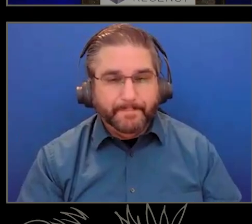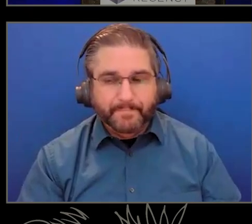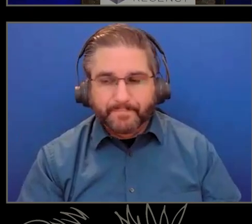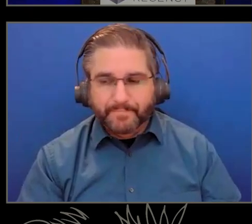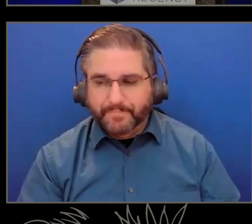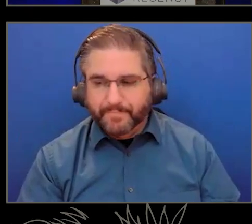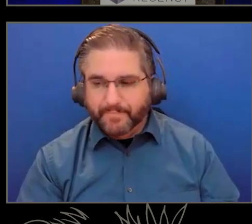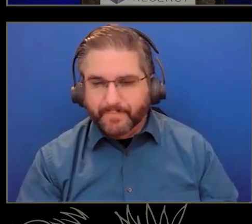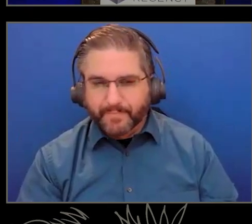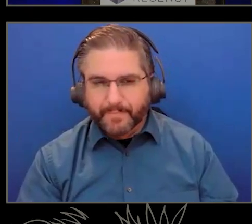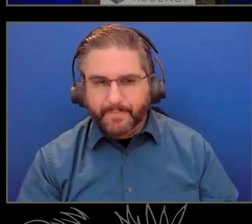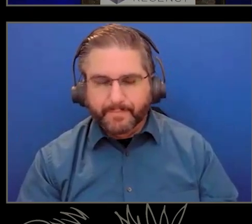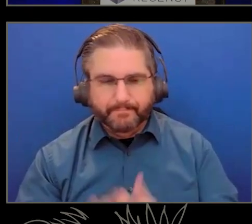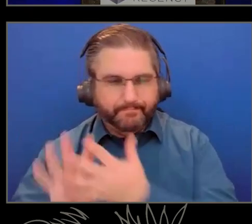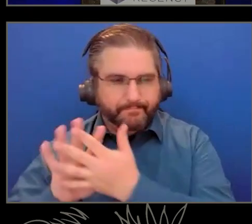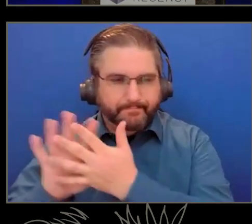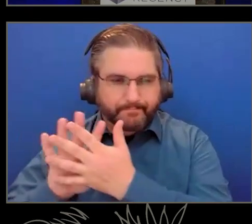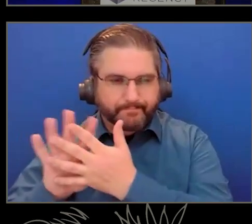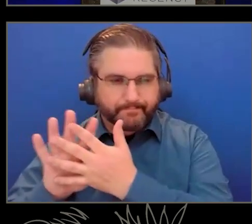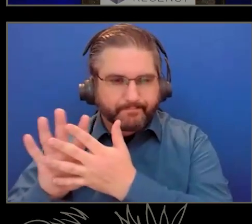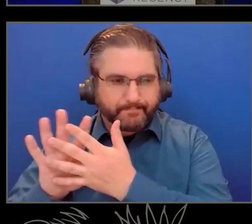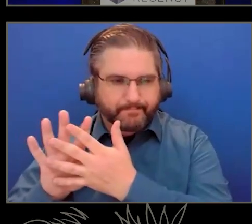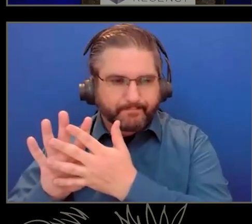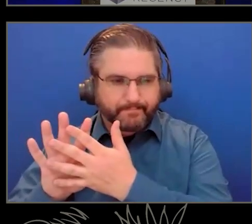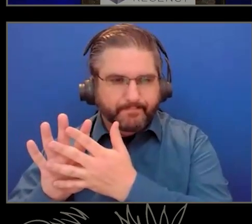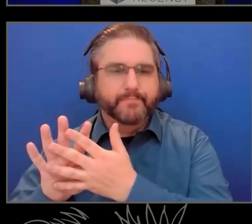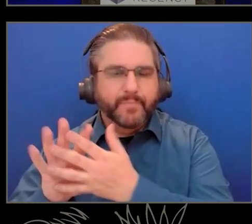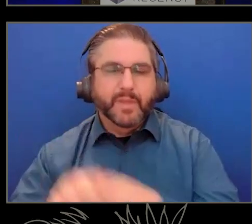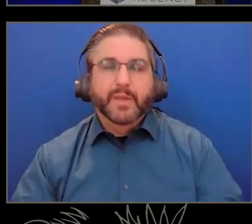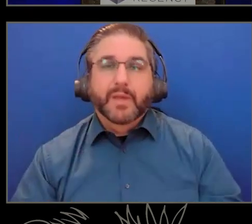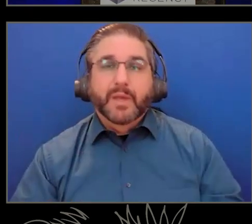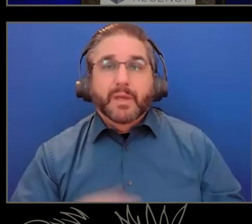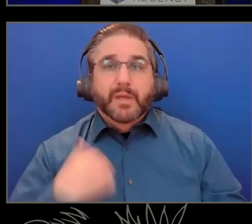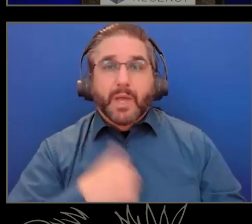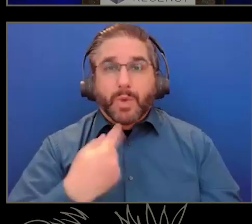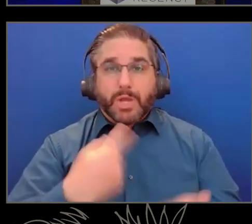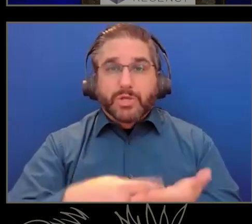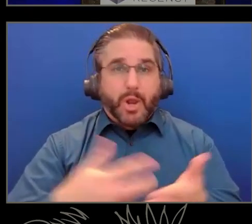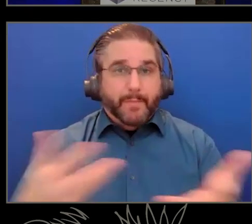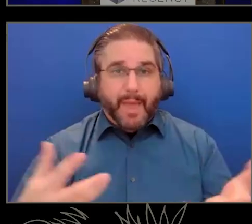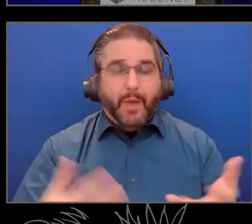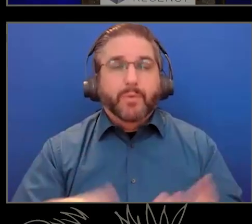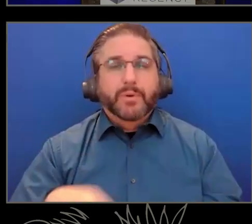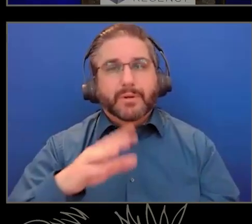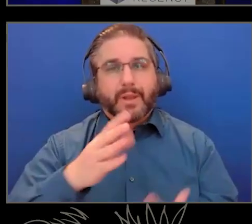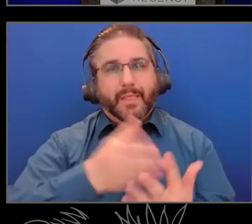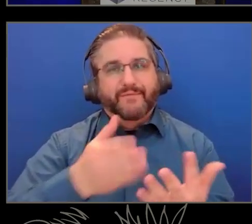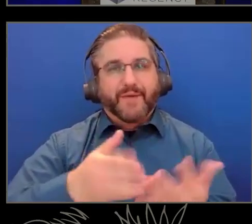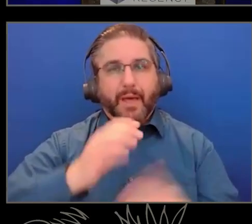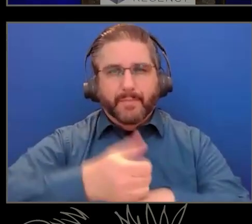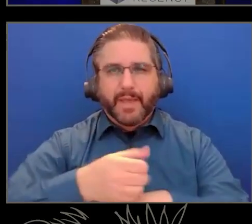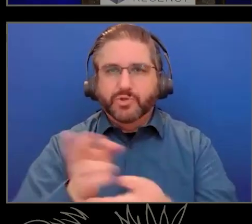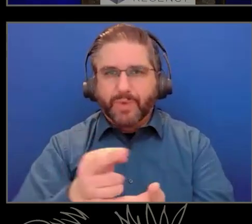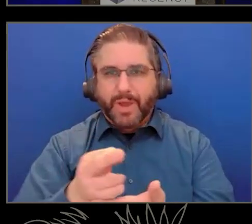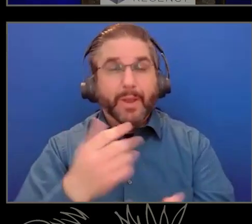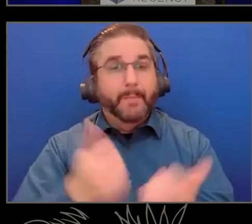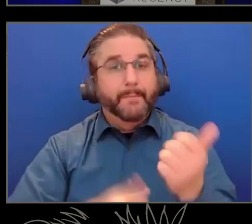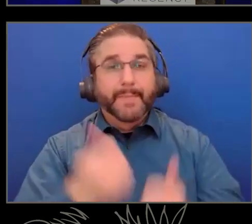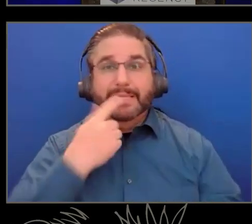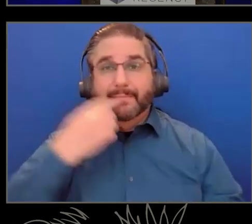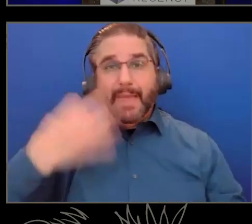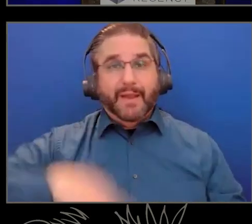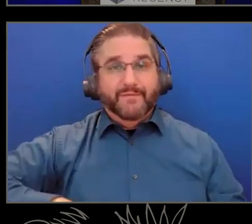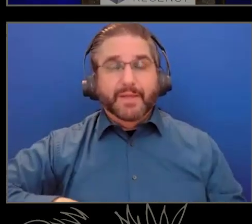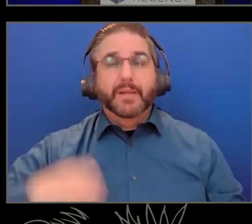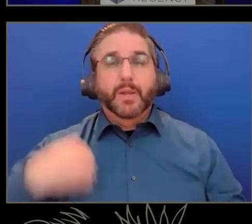So why you should use it? We've talked a lot about file-based routing. The benefit mainly being about we still need